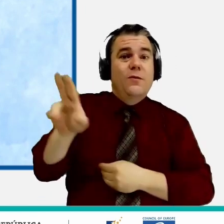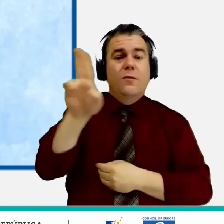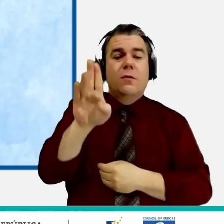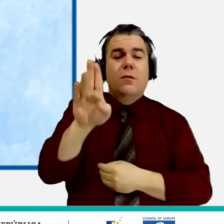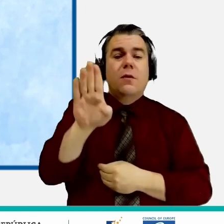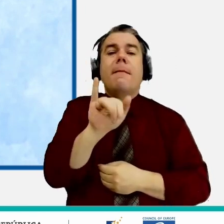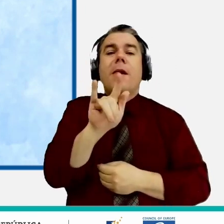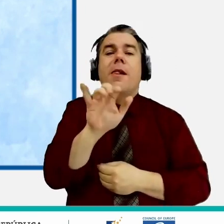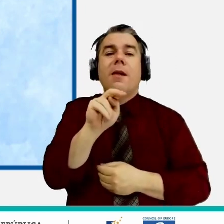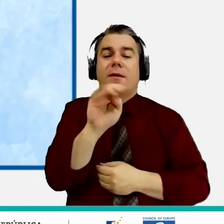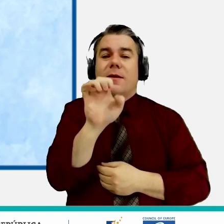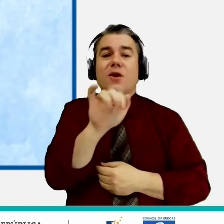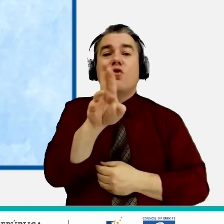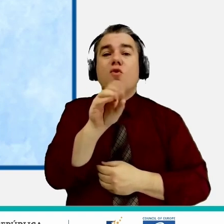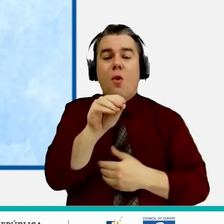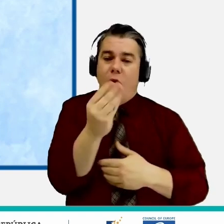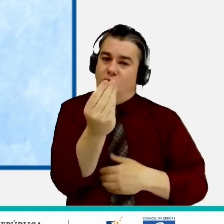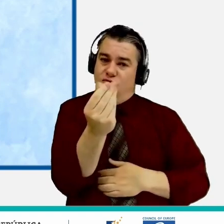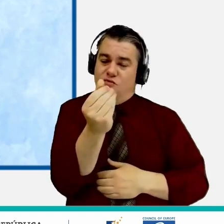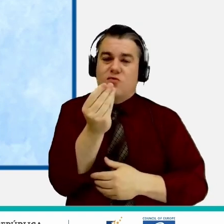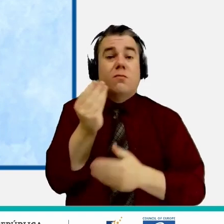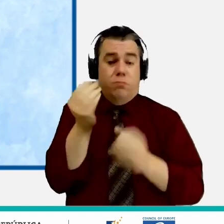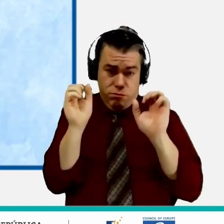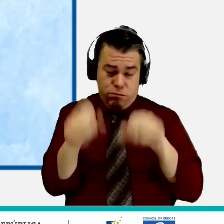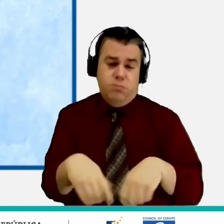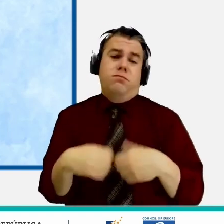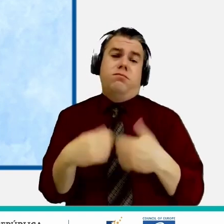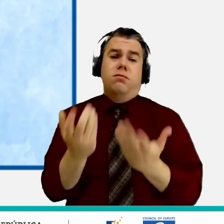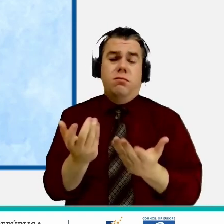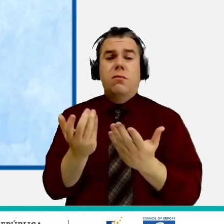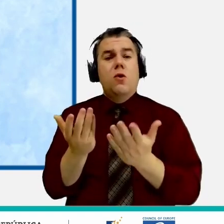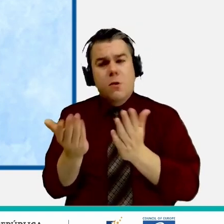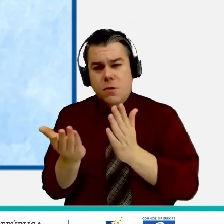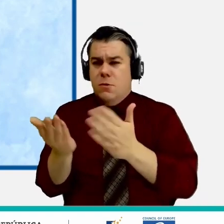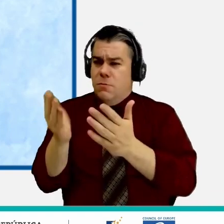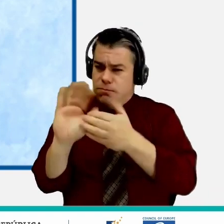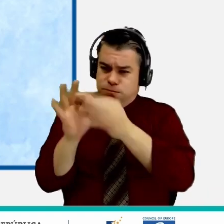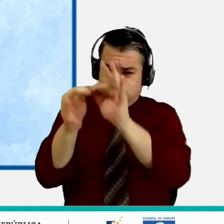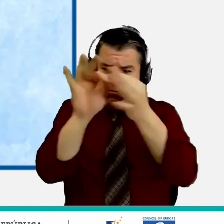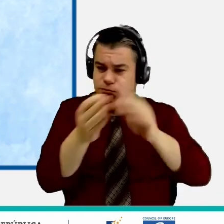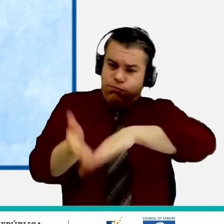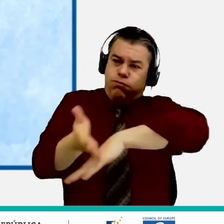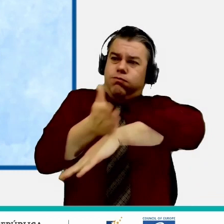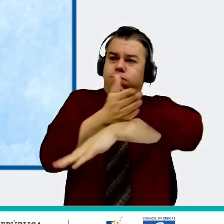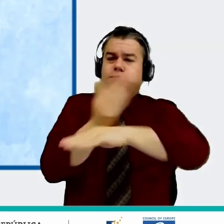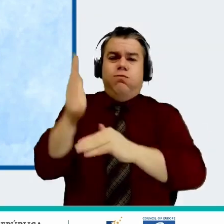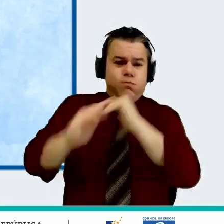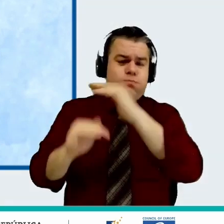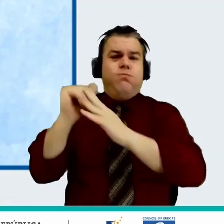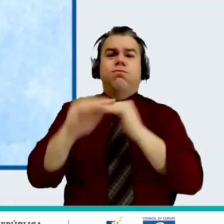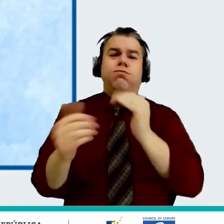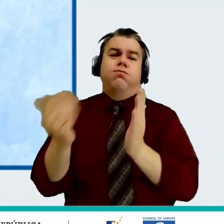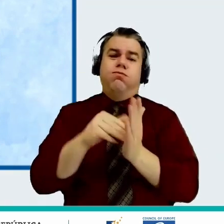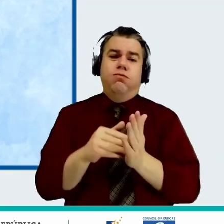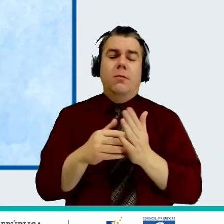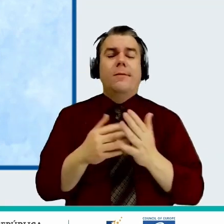build back better from this awful pandemic and its impact impact on society. Sadly, we're still in